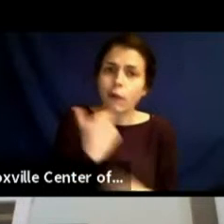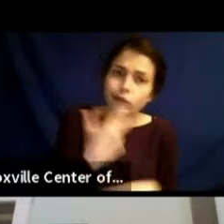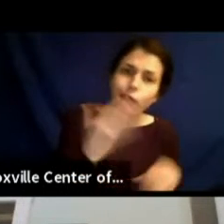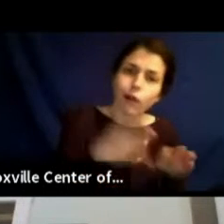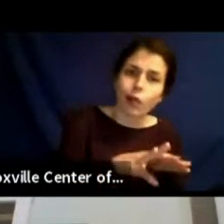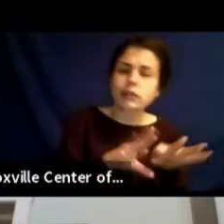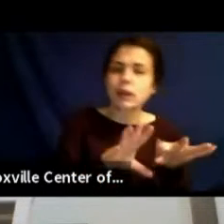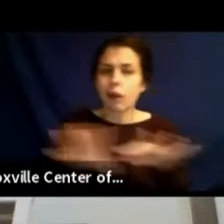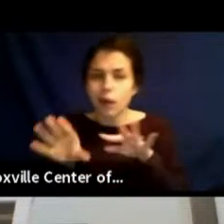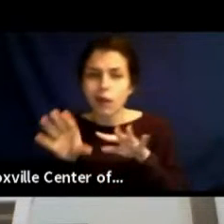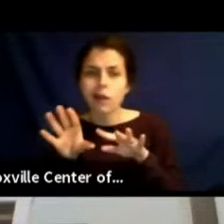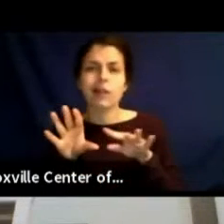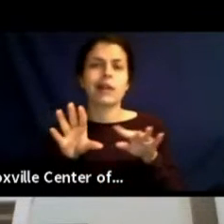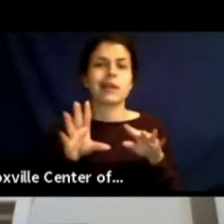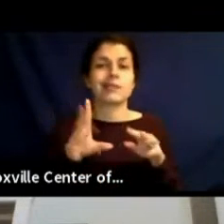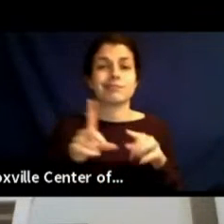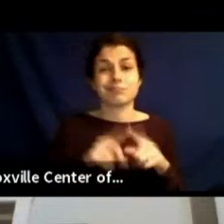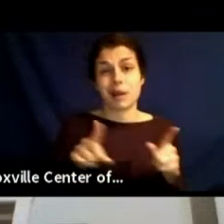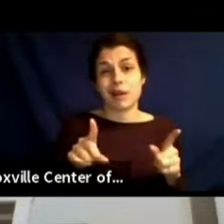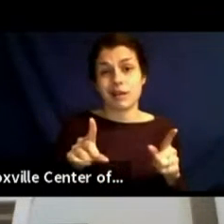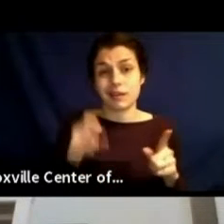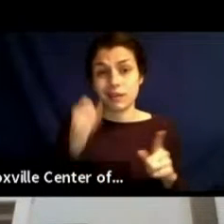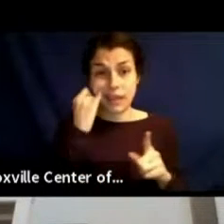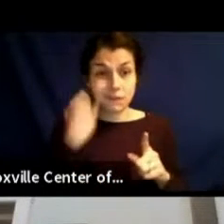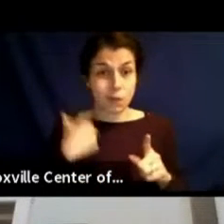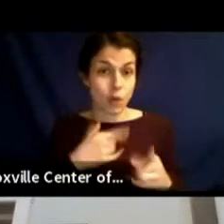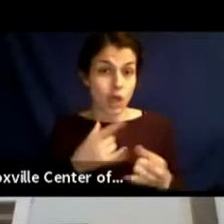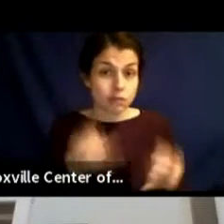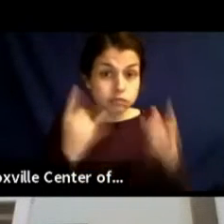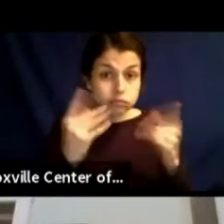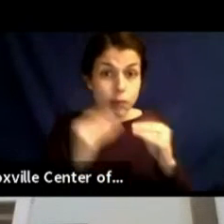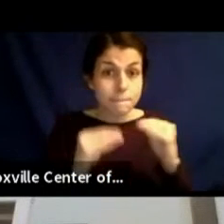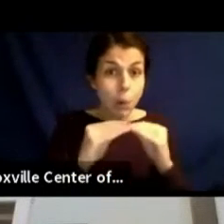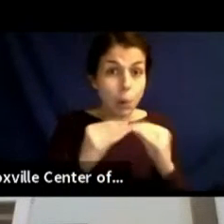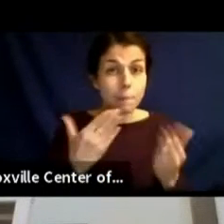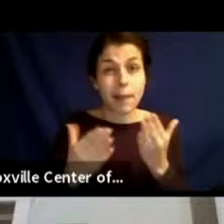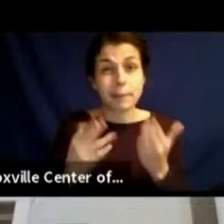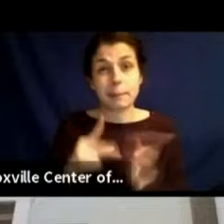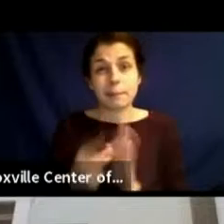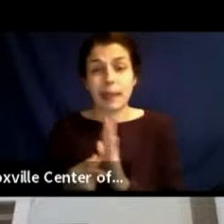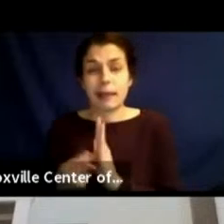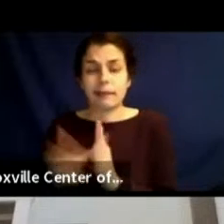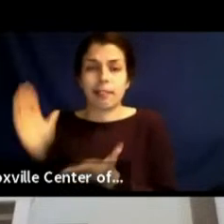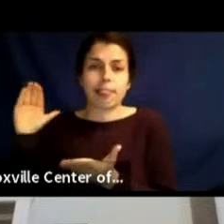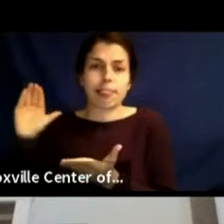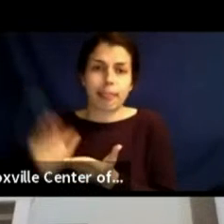that's a less intrusive thing than what we're talking about here.